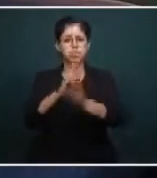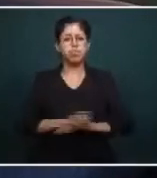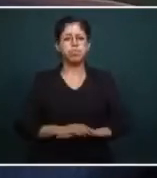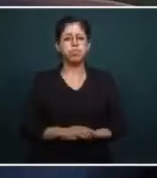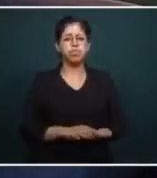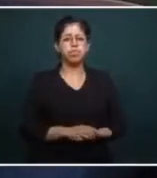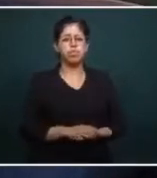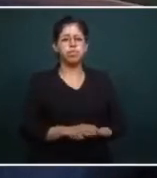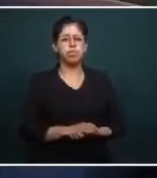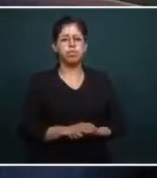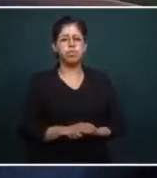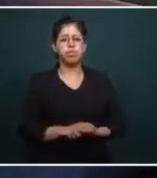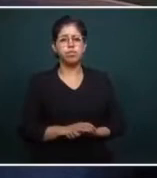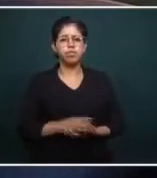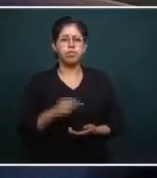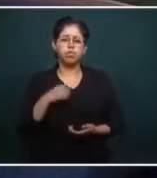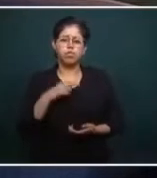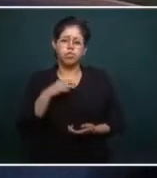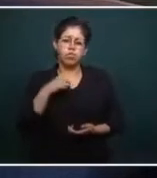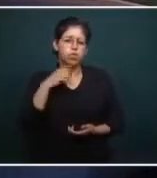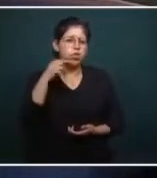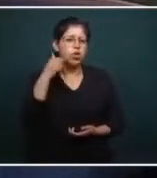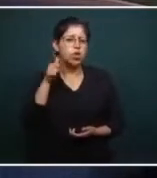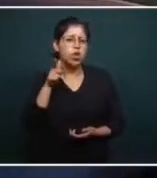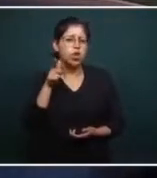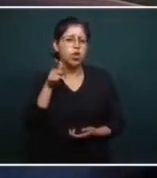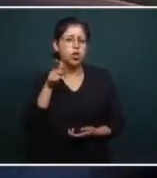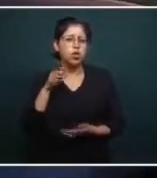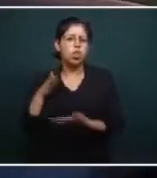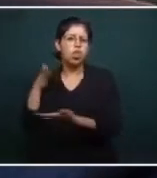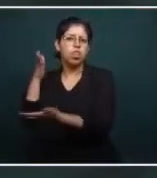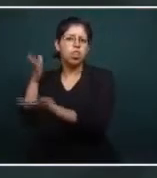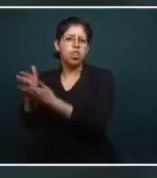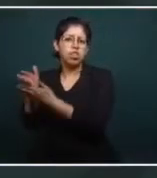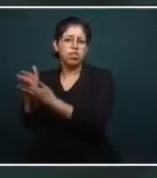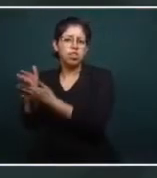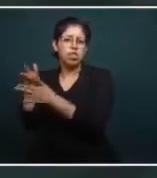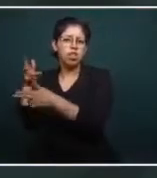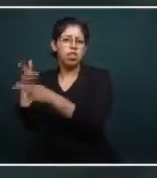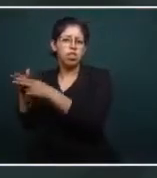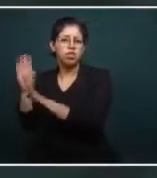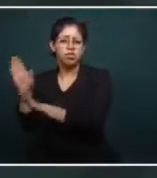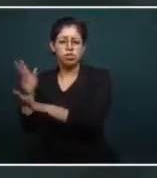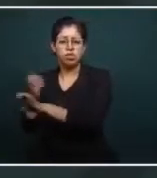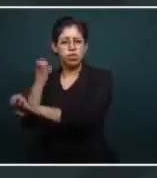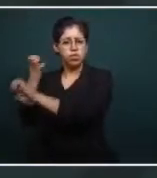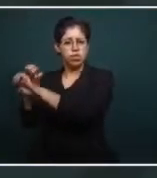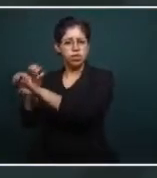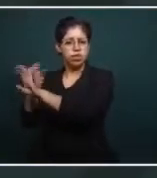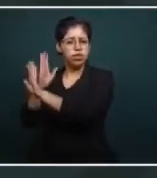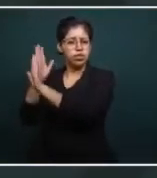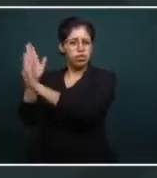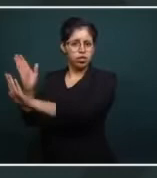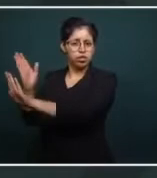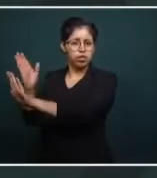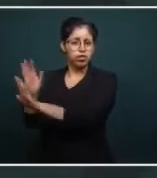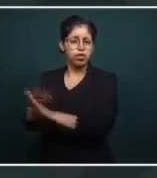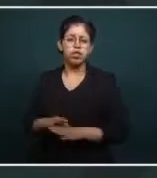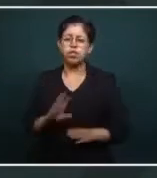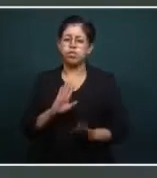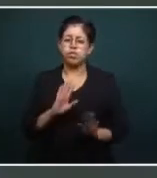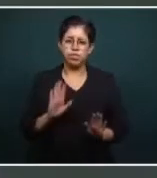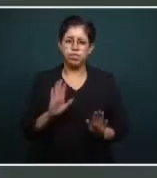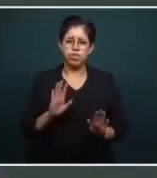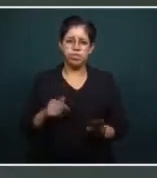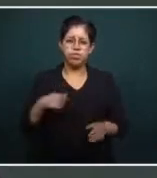es nuestro ánimo It is not intrometernos en our, la vida interna we don't like to be de getting involved in ningún